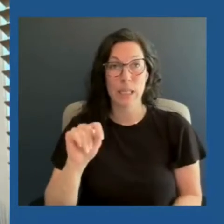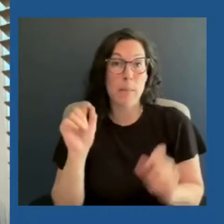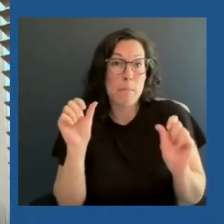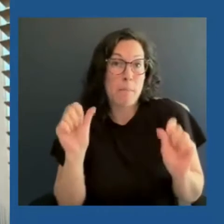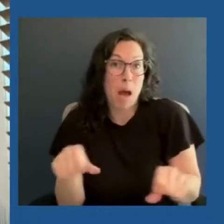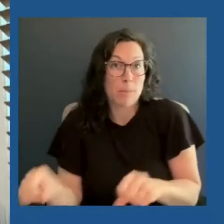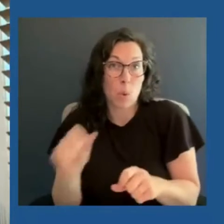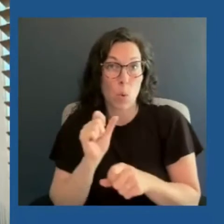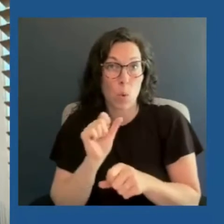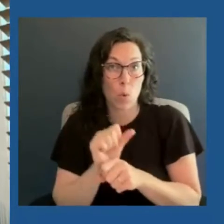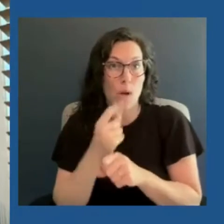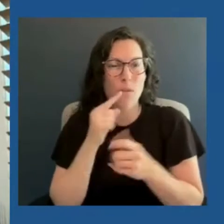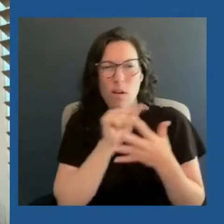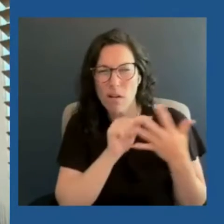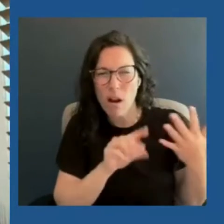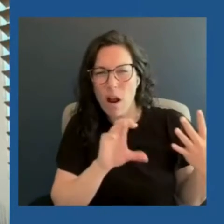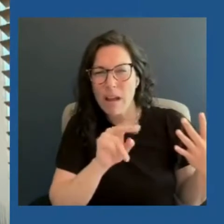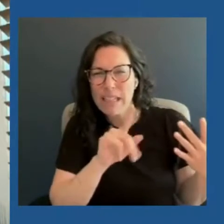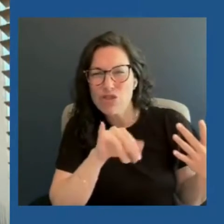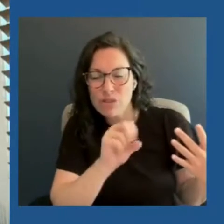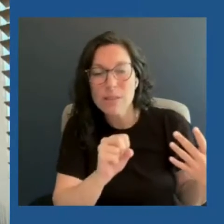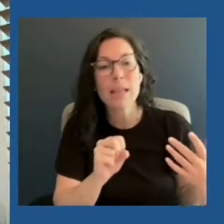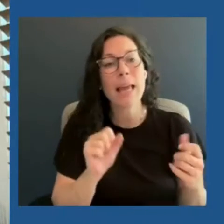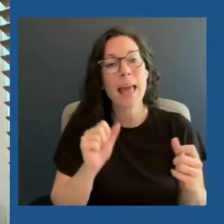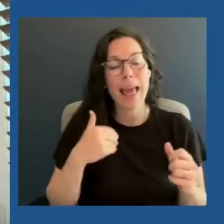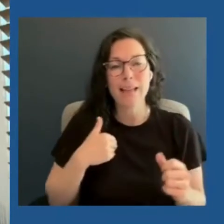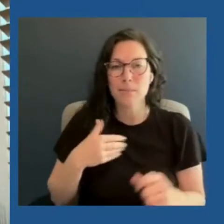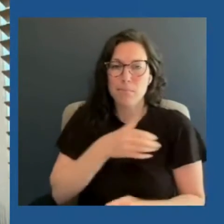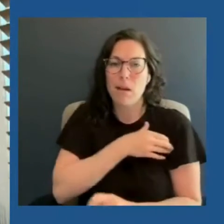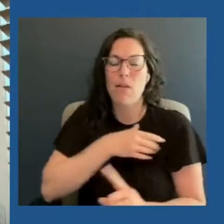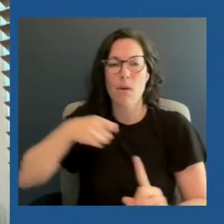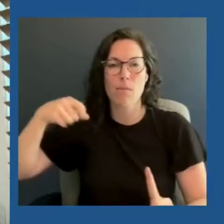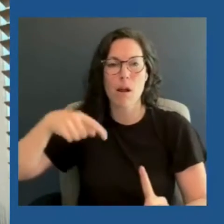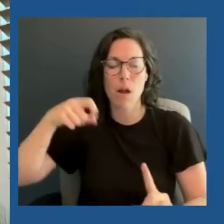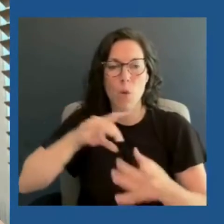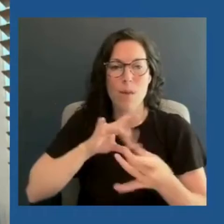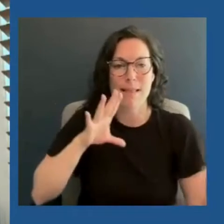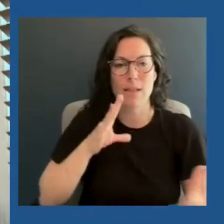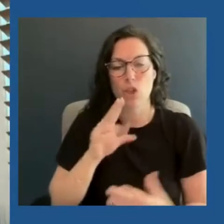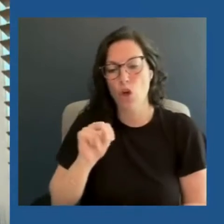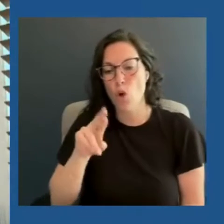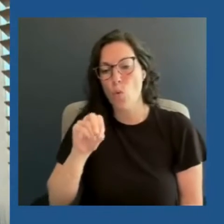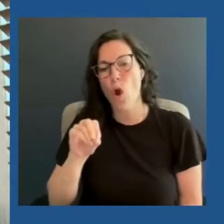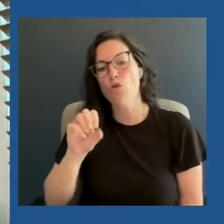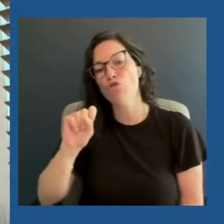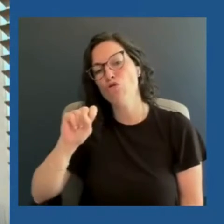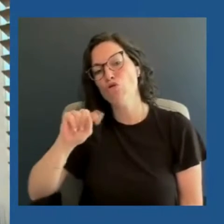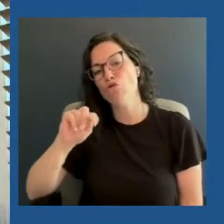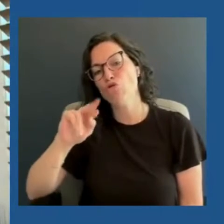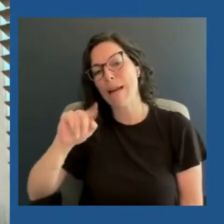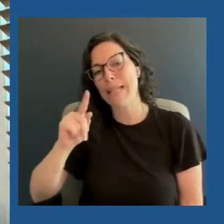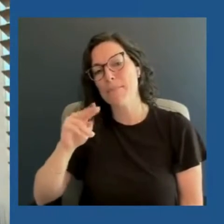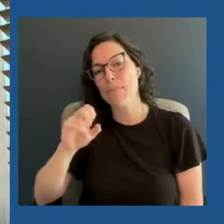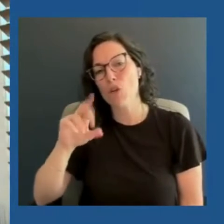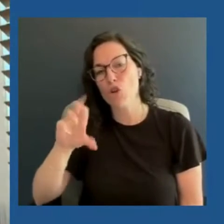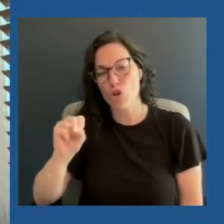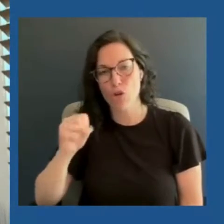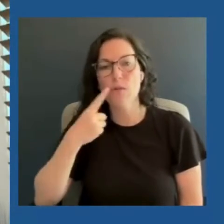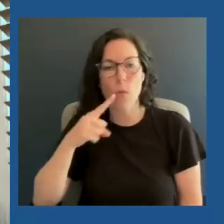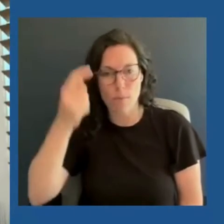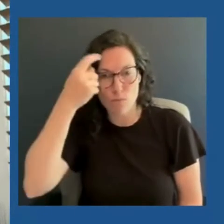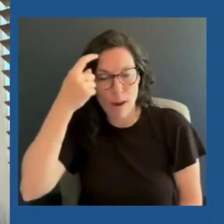that it powerfully releases some of the brain's neurotransmitters, which are the chemicals that allow one brain cell